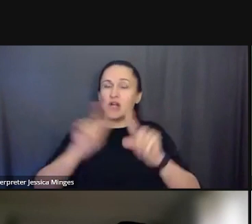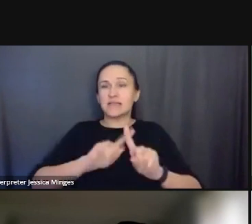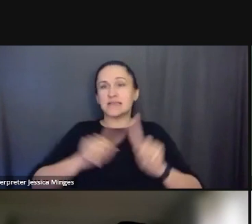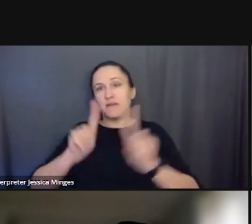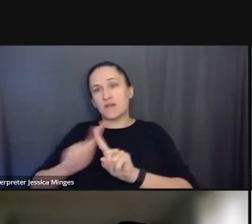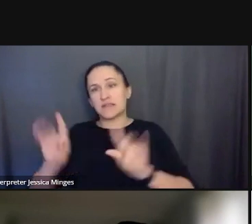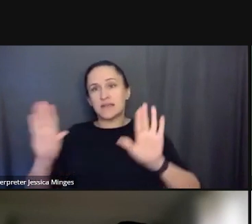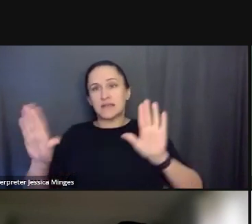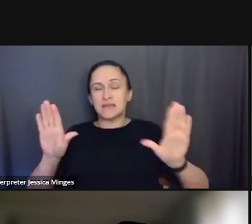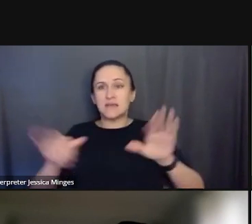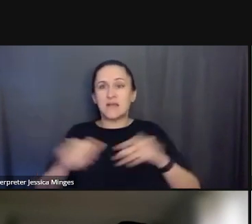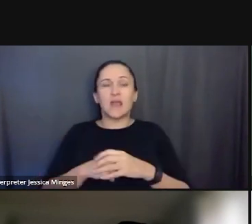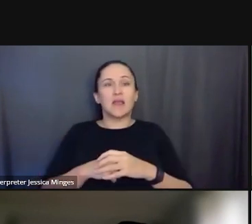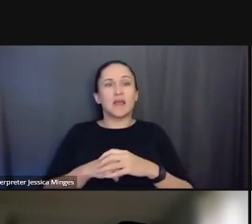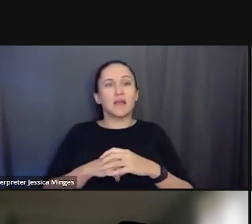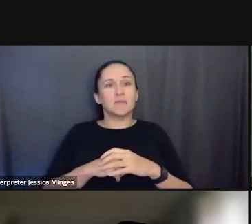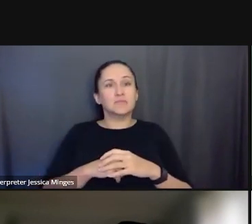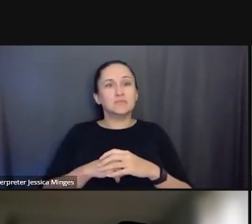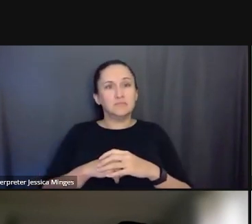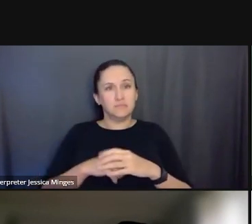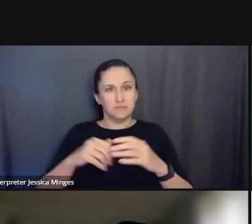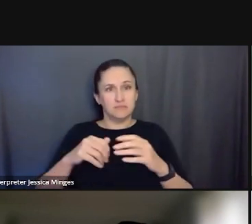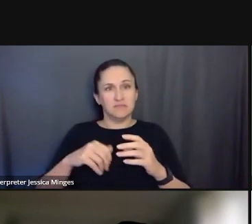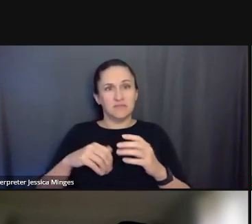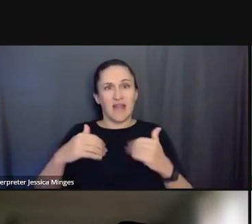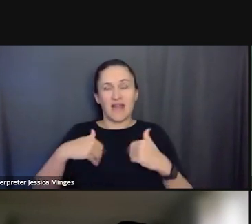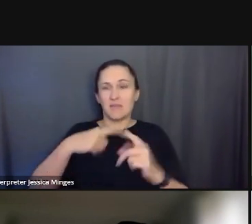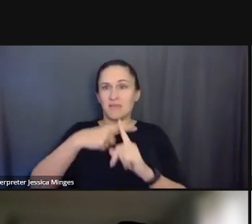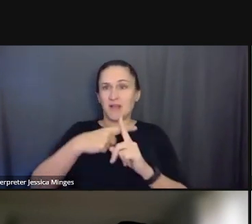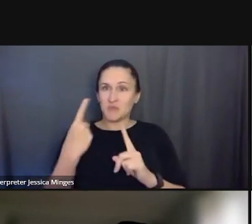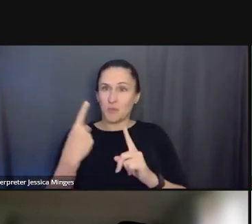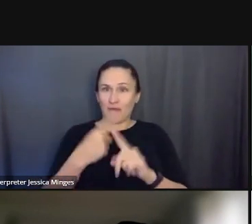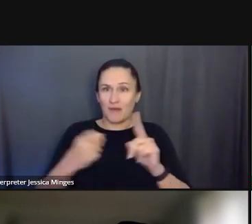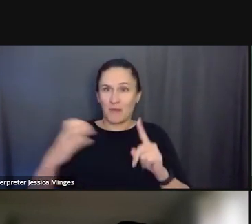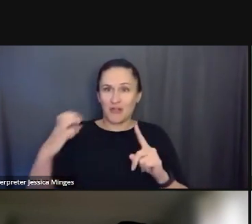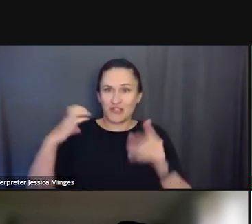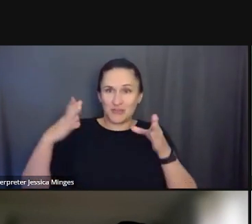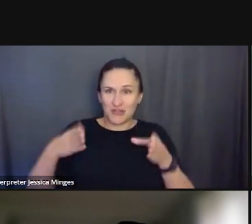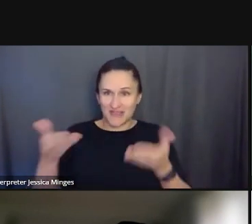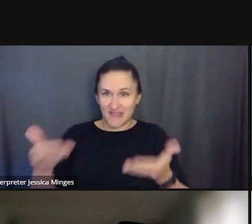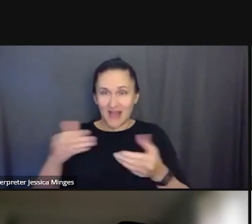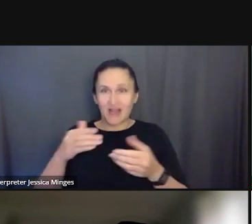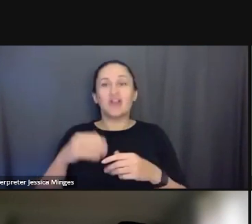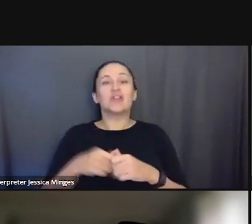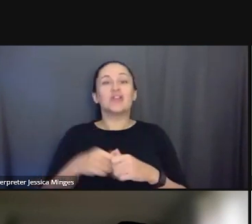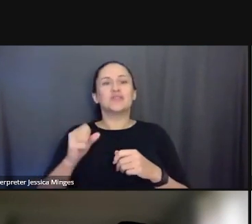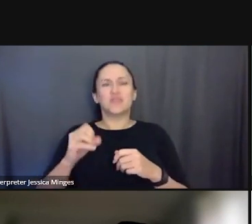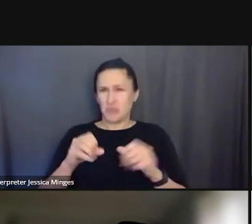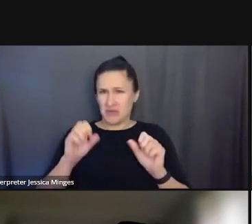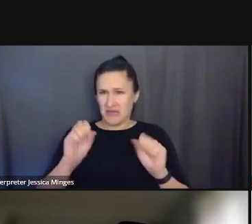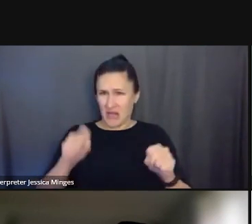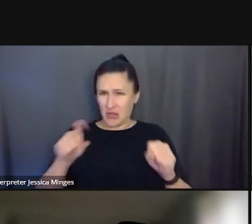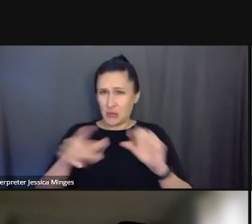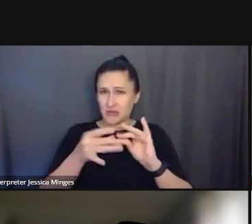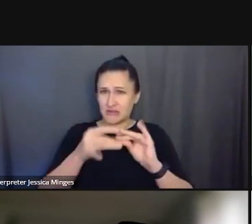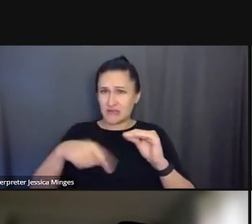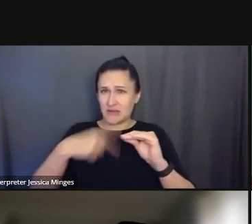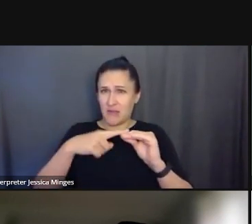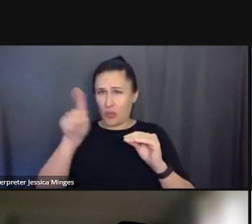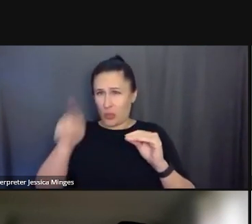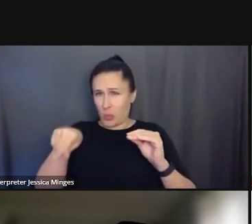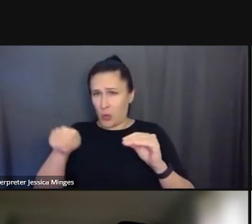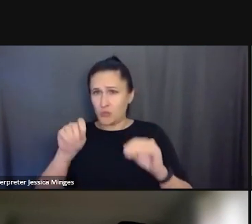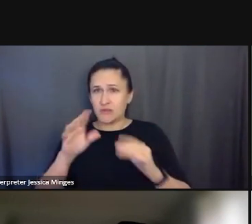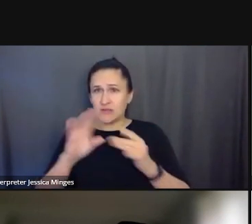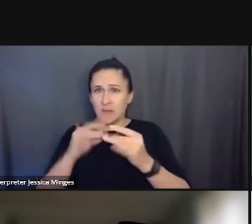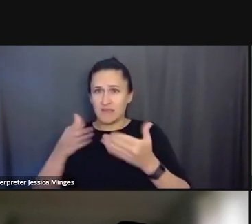and got a +1 there from our chair. Curious if you can kind of speak to those comments.